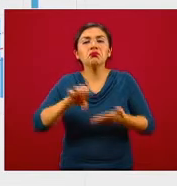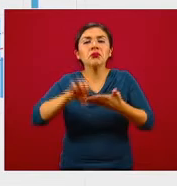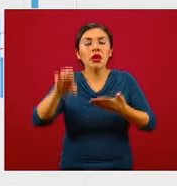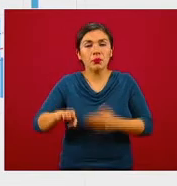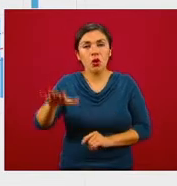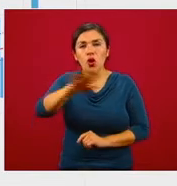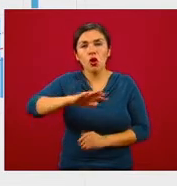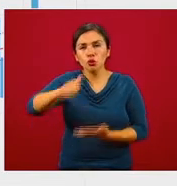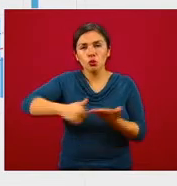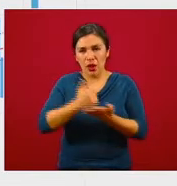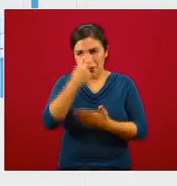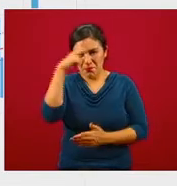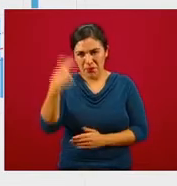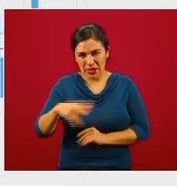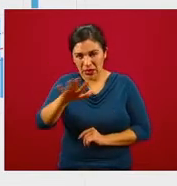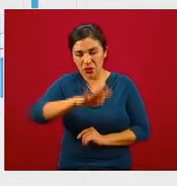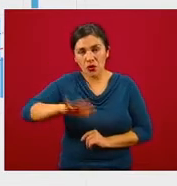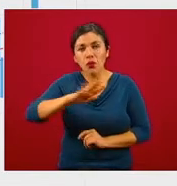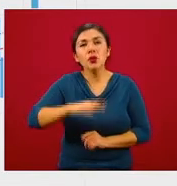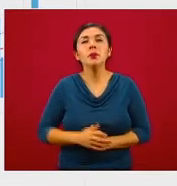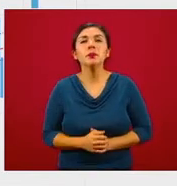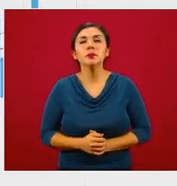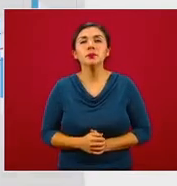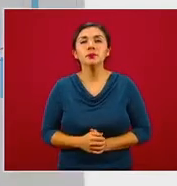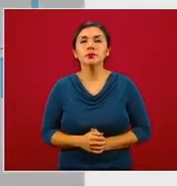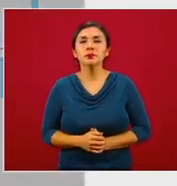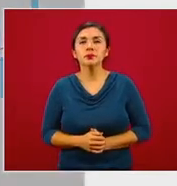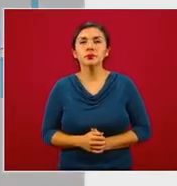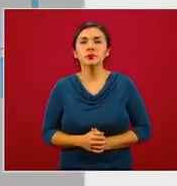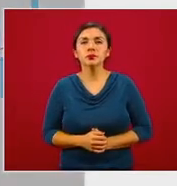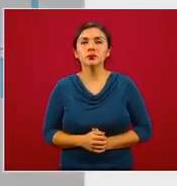And we've been updating it periodically.